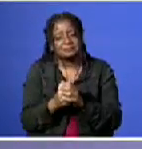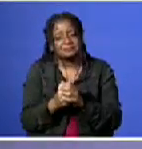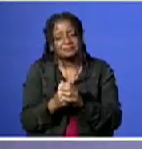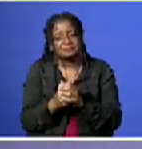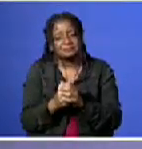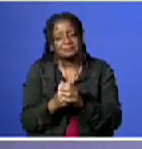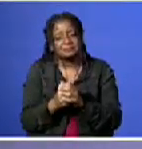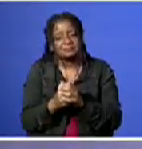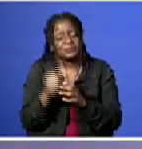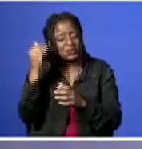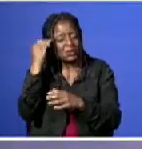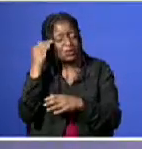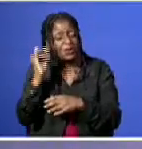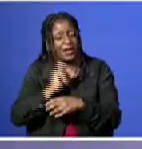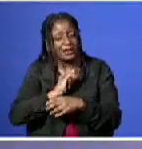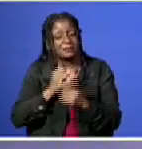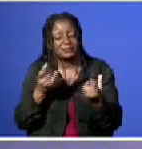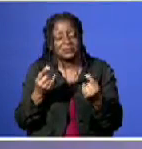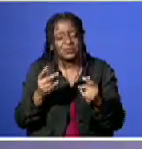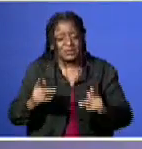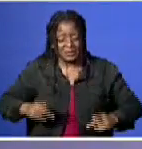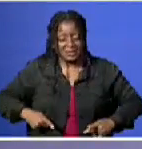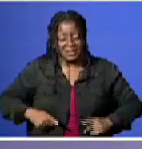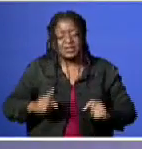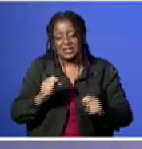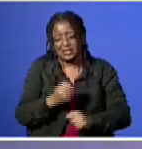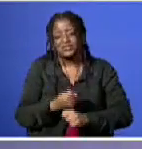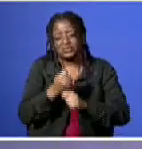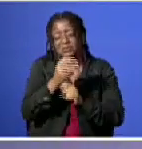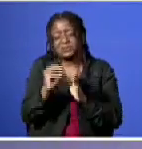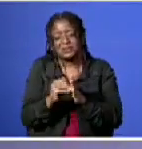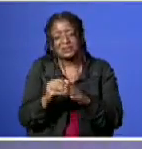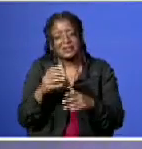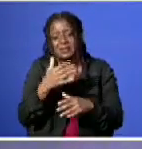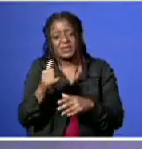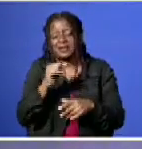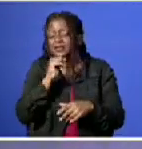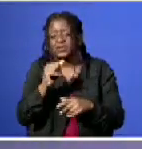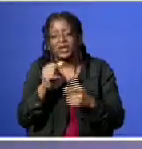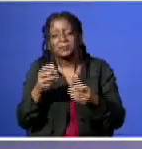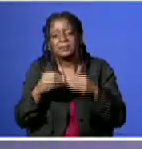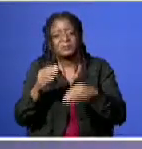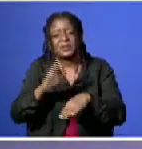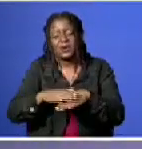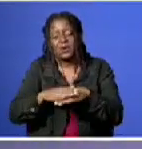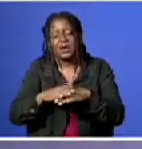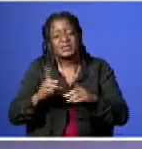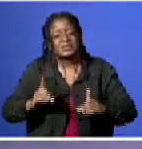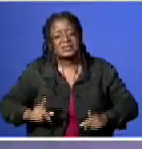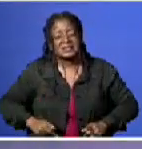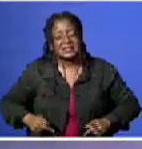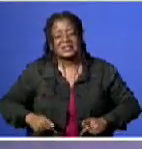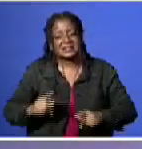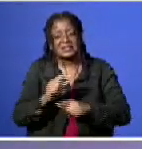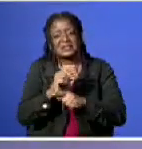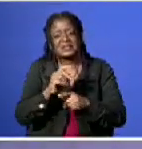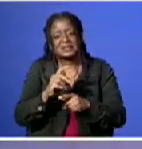You know, I am on dialysis. They couldn't put me on dialysis. They am so weak. I was so weak.